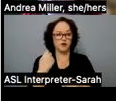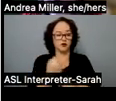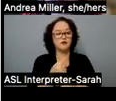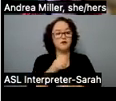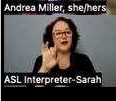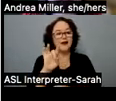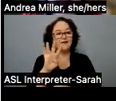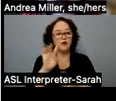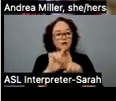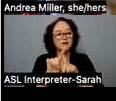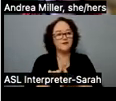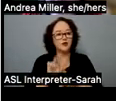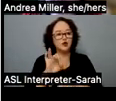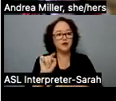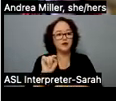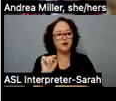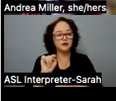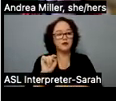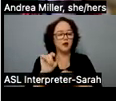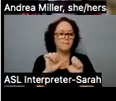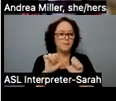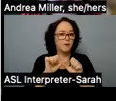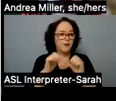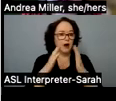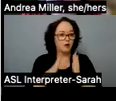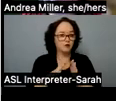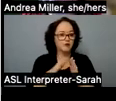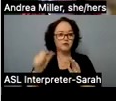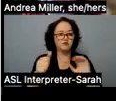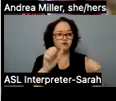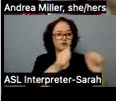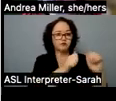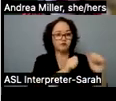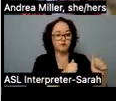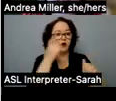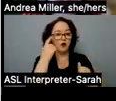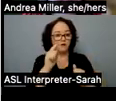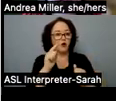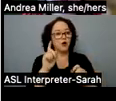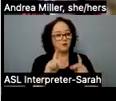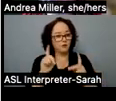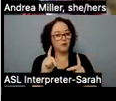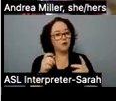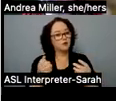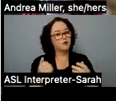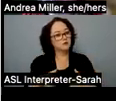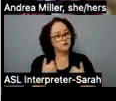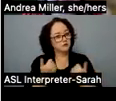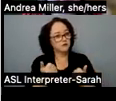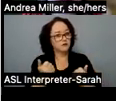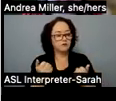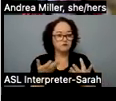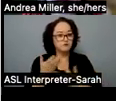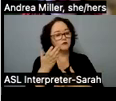of housing, permanent housing for survivors of domestic violence using low-income housing